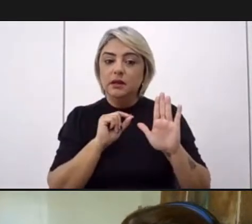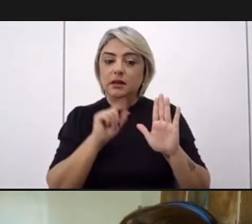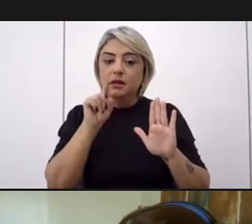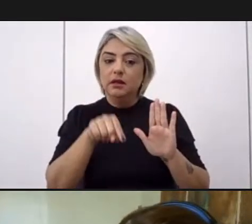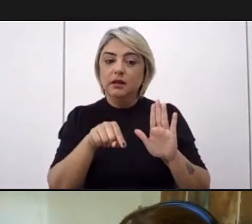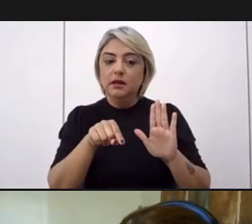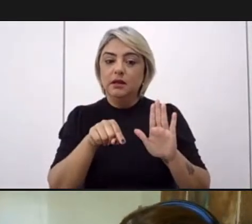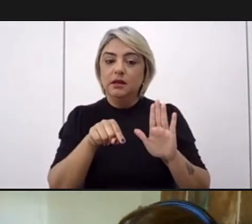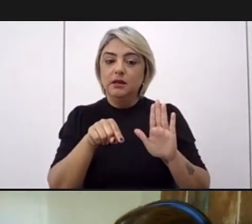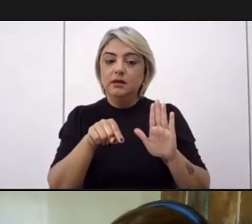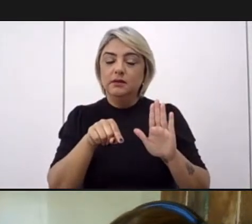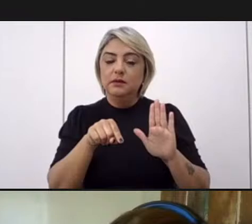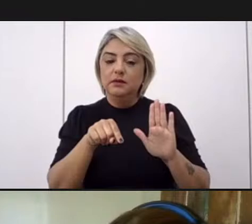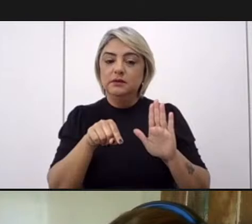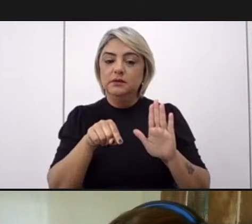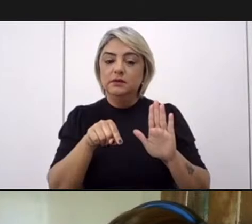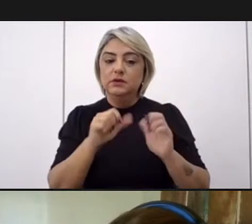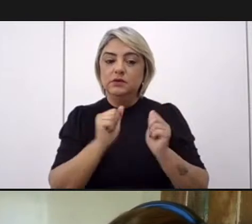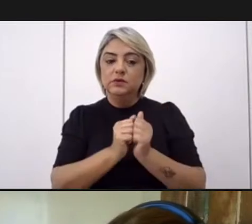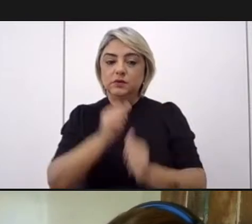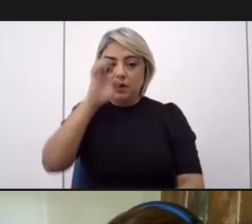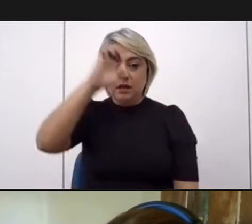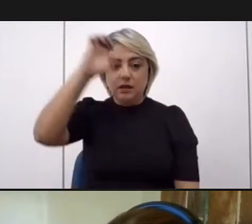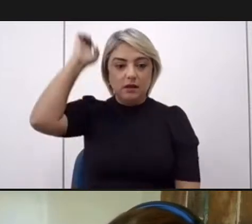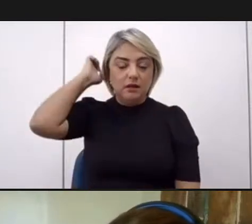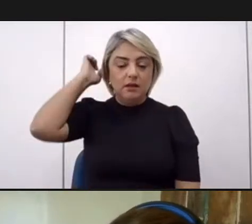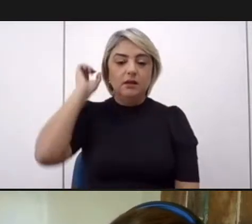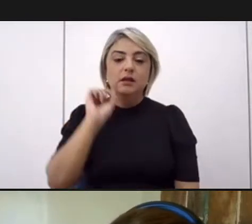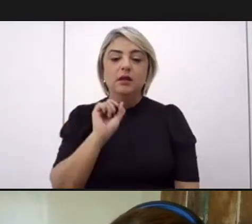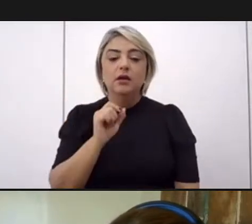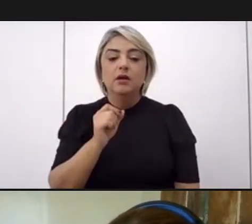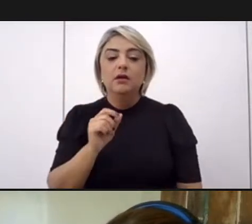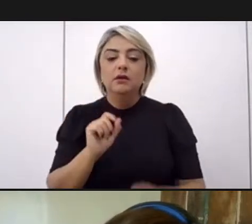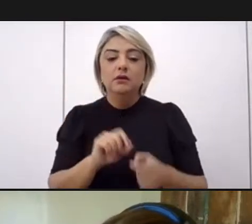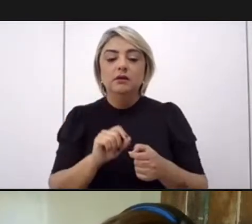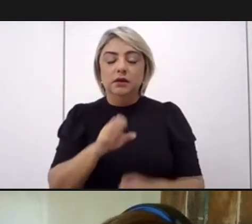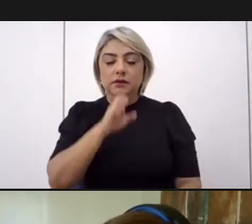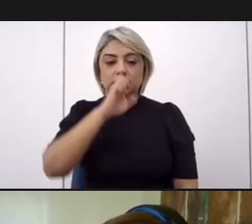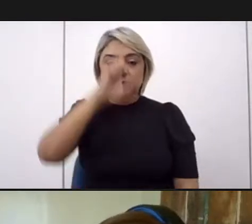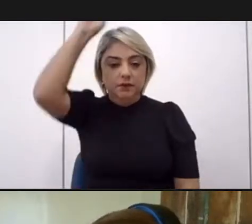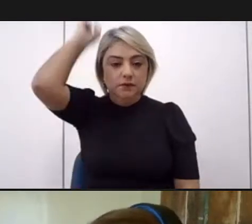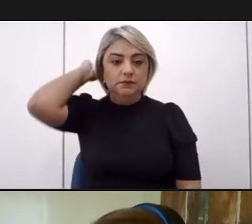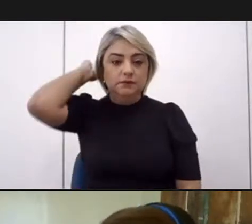with ENAP is the fact that ENAP has been one of